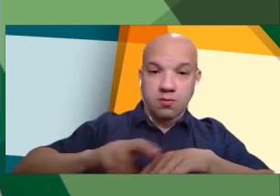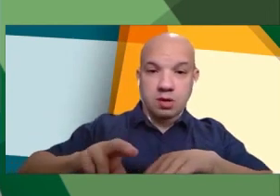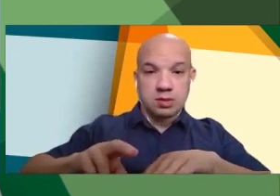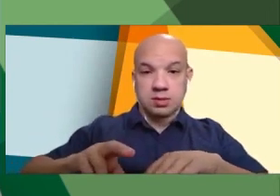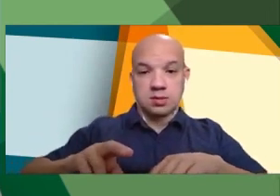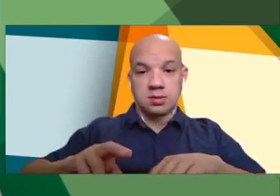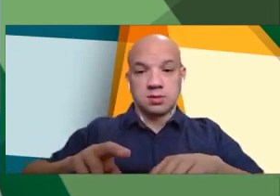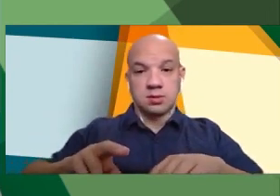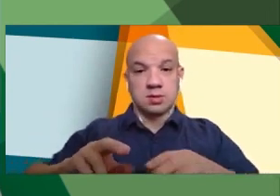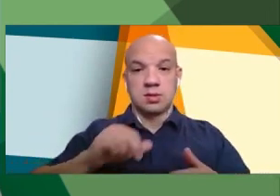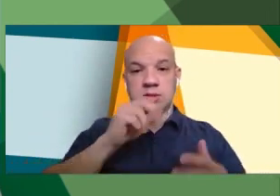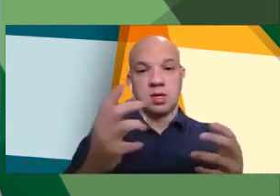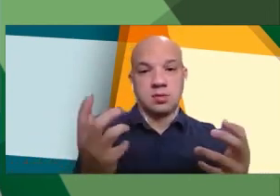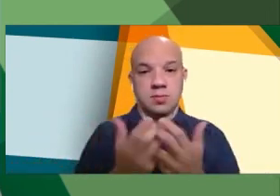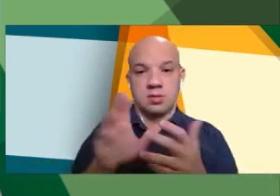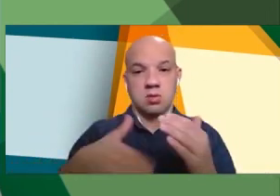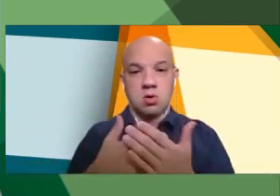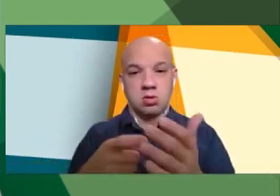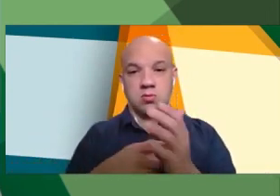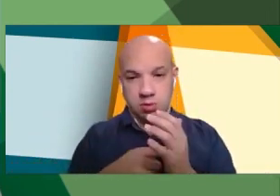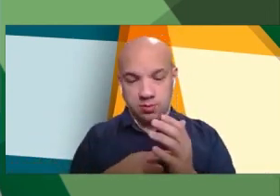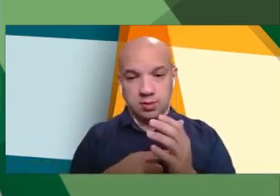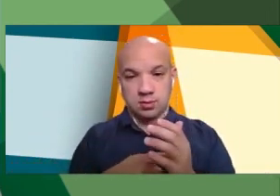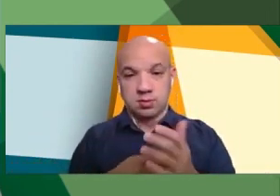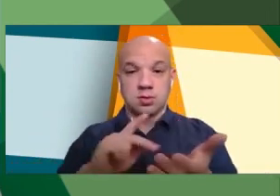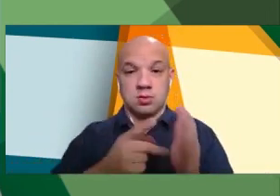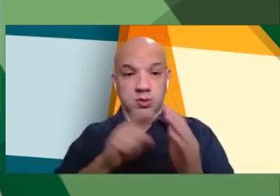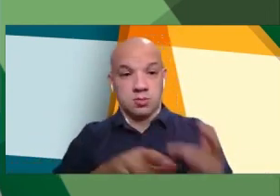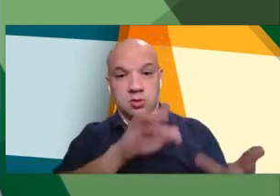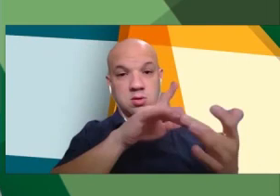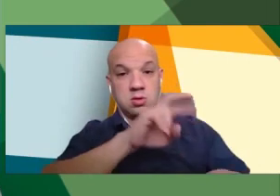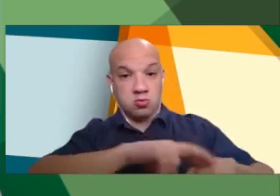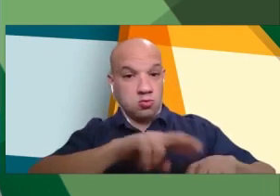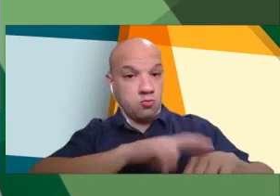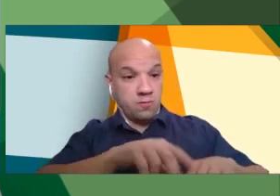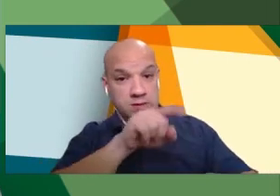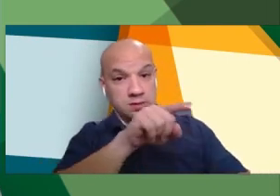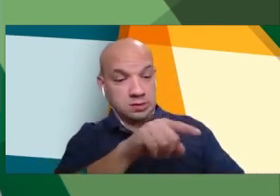during the established period. So you may contact the reference in order so